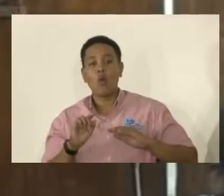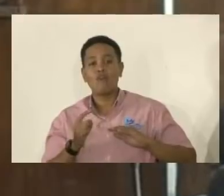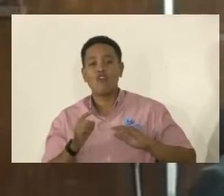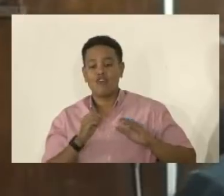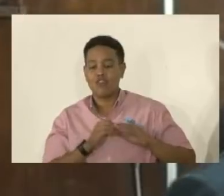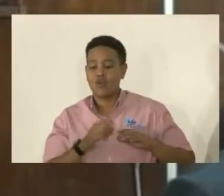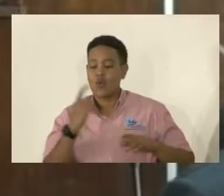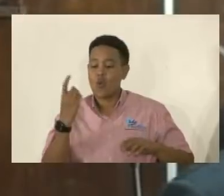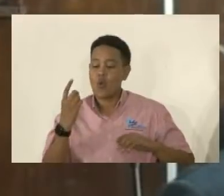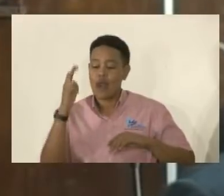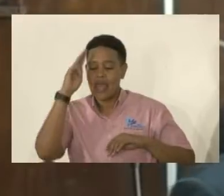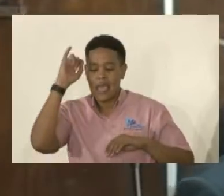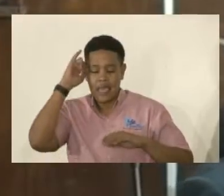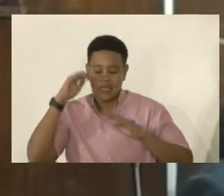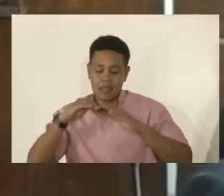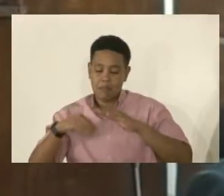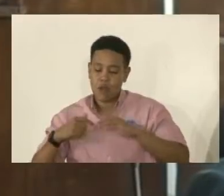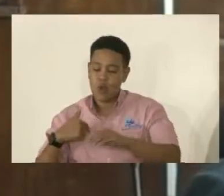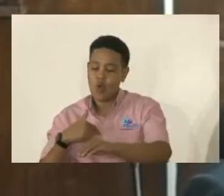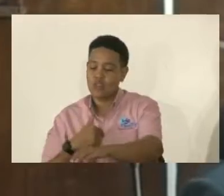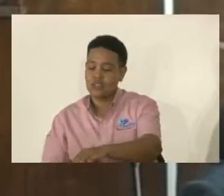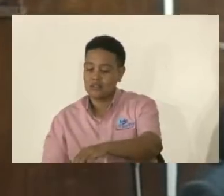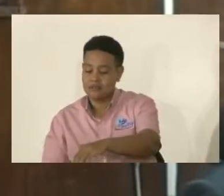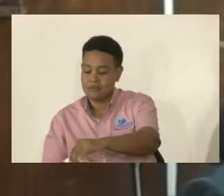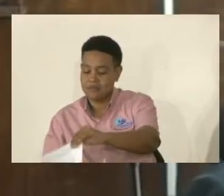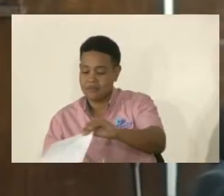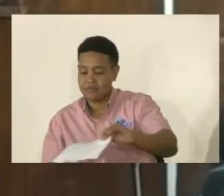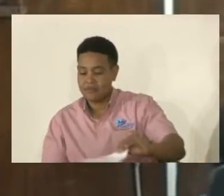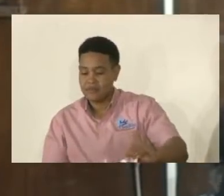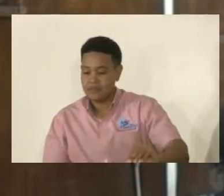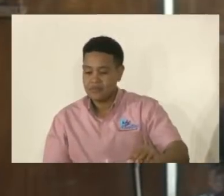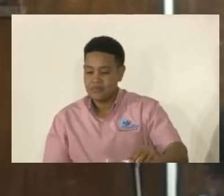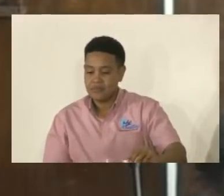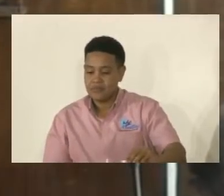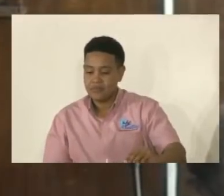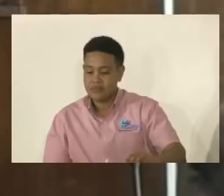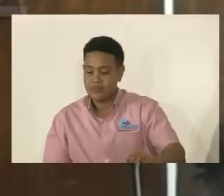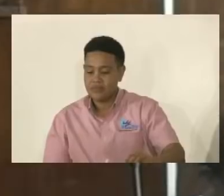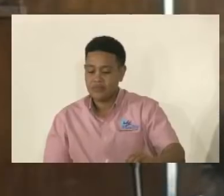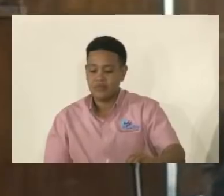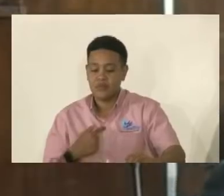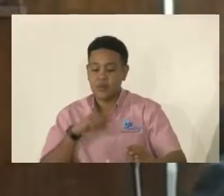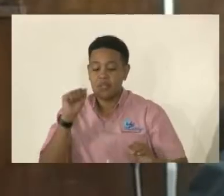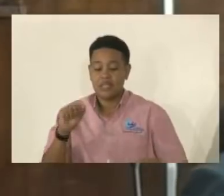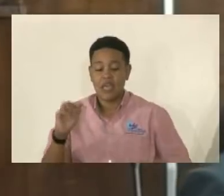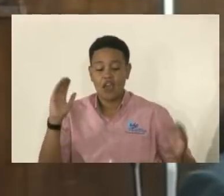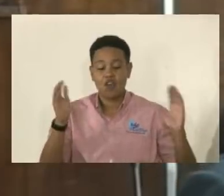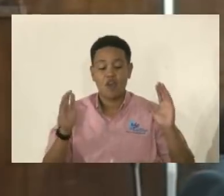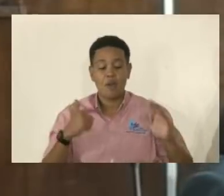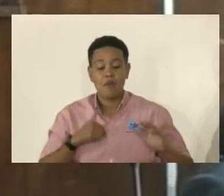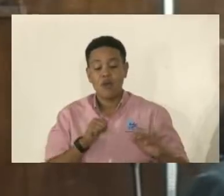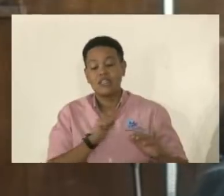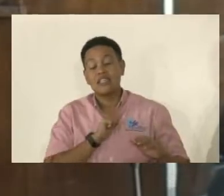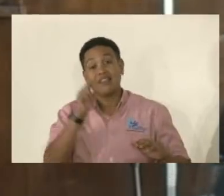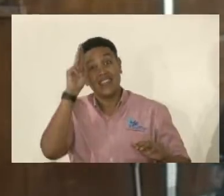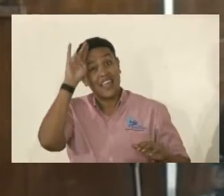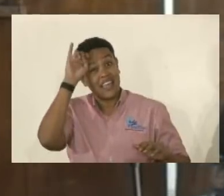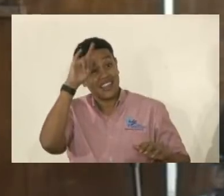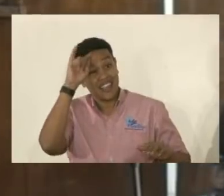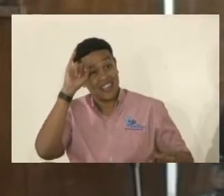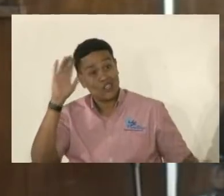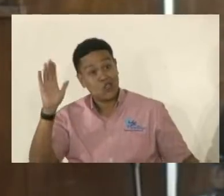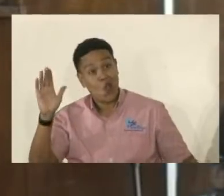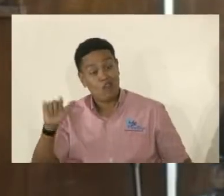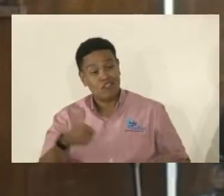Only Haiti below us, and if we can only end up comparing ourselves to Haiti with all the challenges that they're facing now,